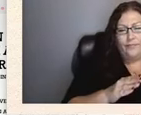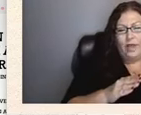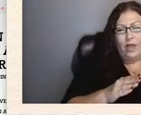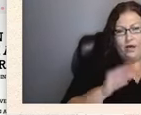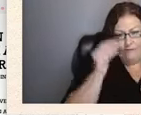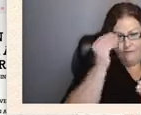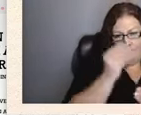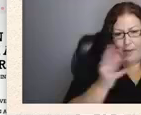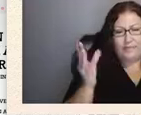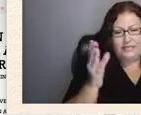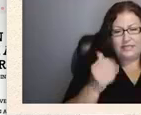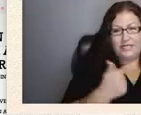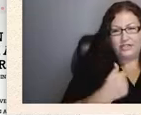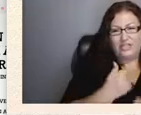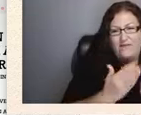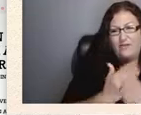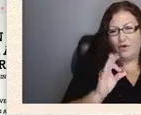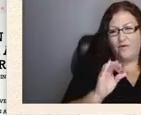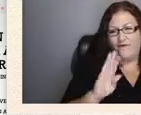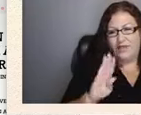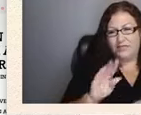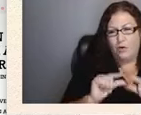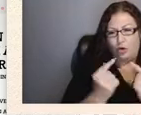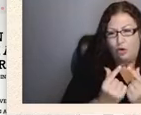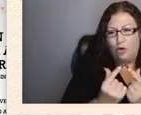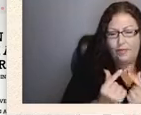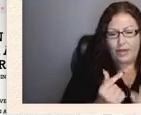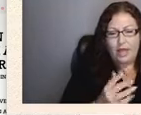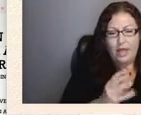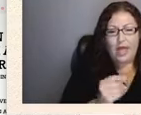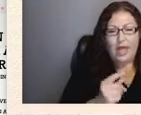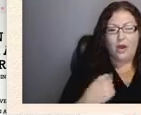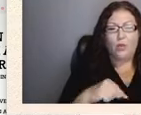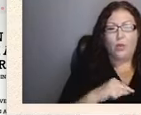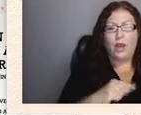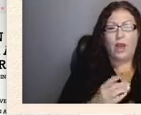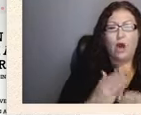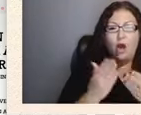is through a Facebook group, and we offer